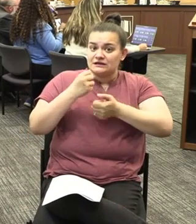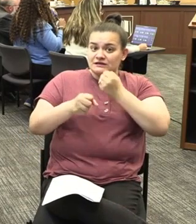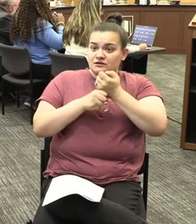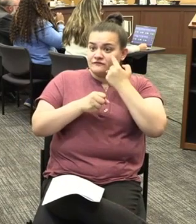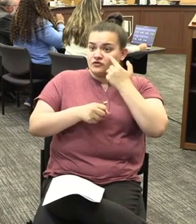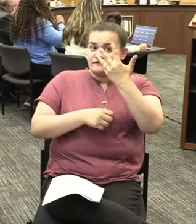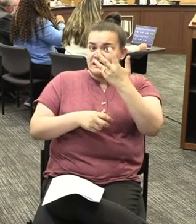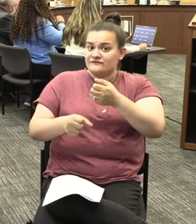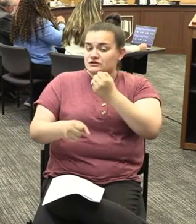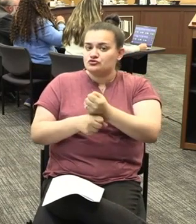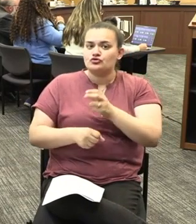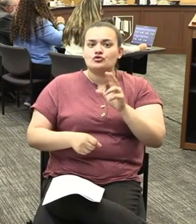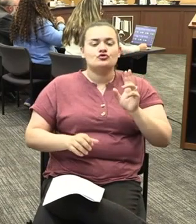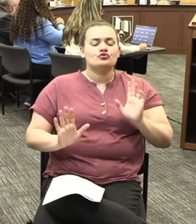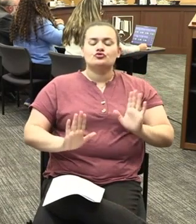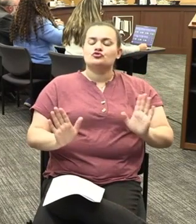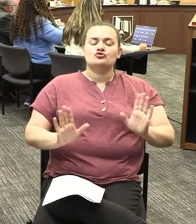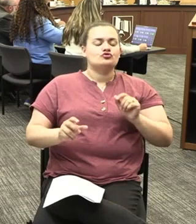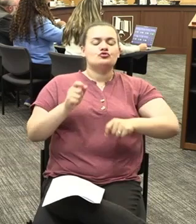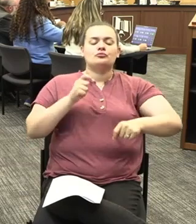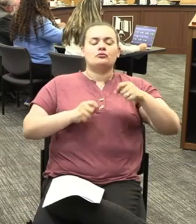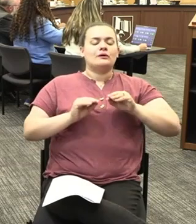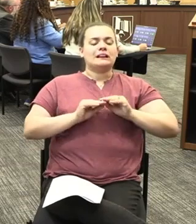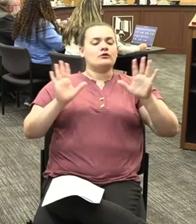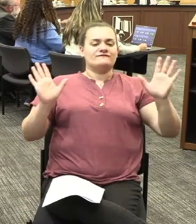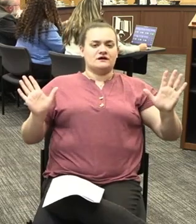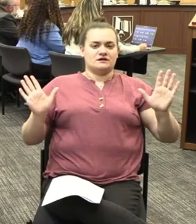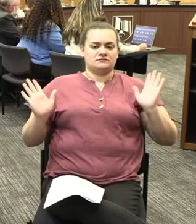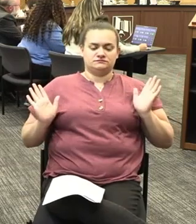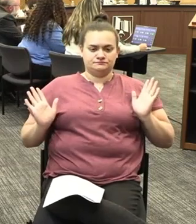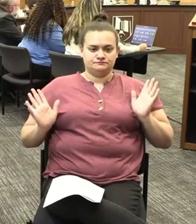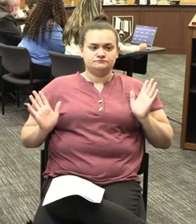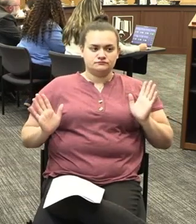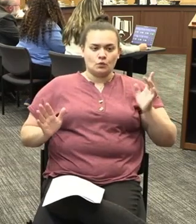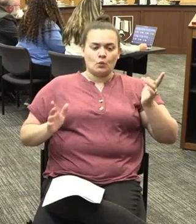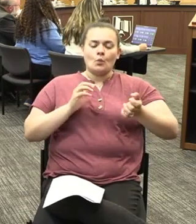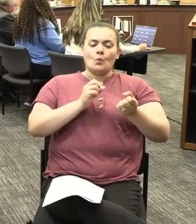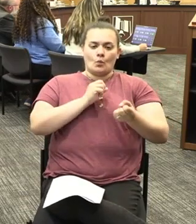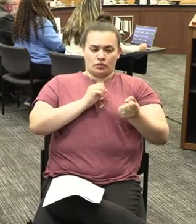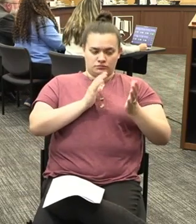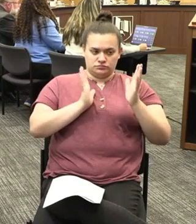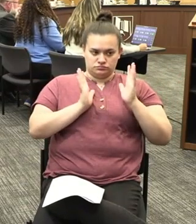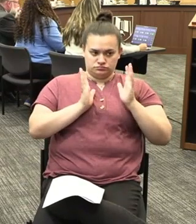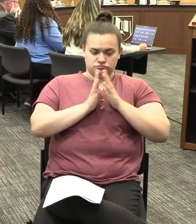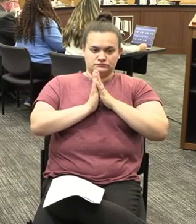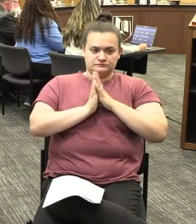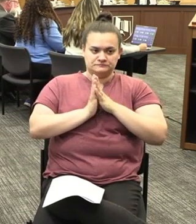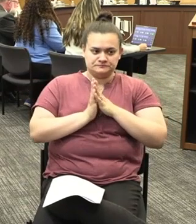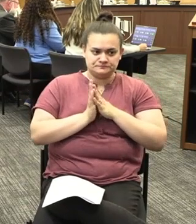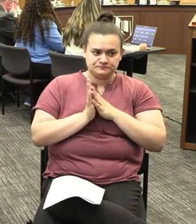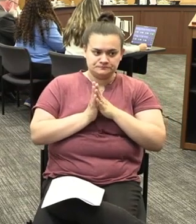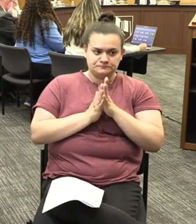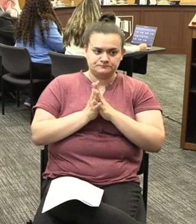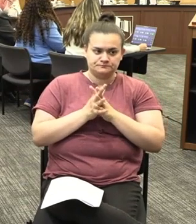years. No, let me clarify that for you. Give me a moment. Sure.